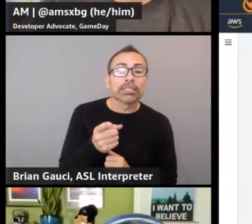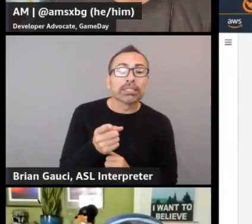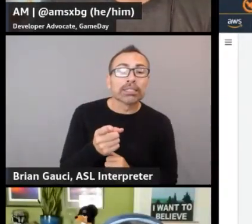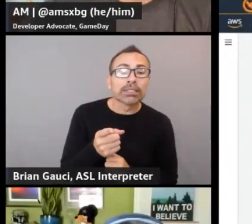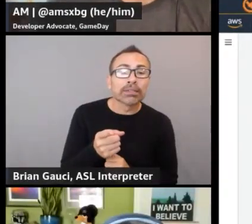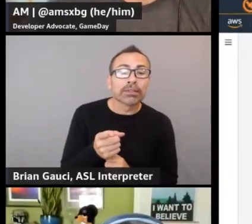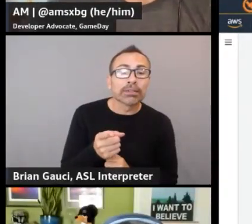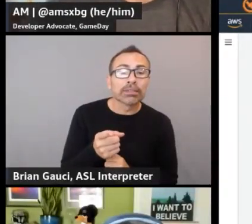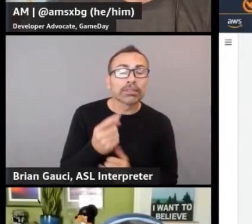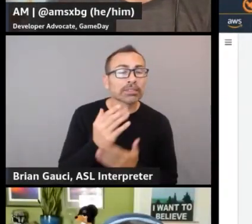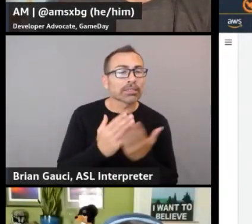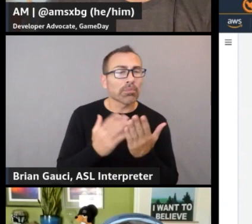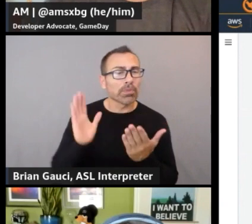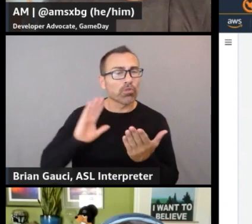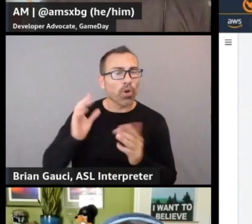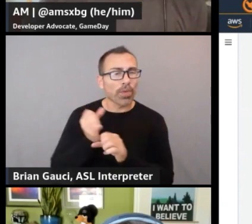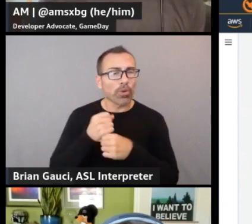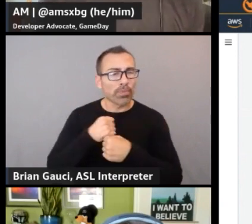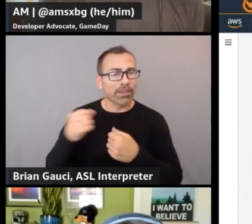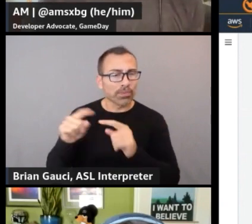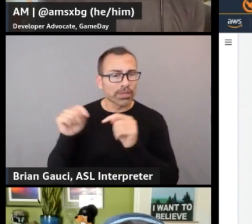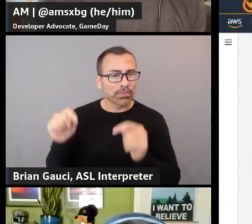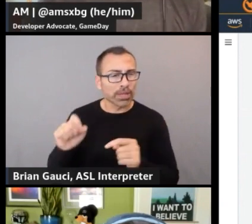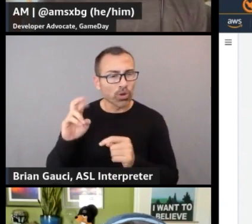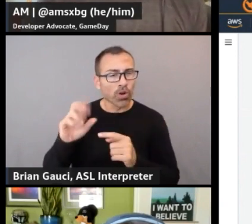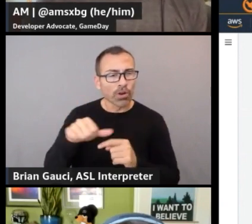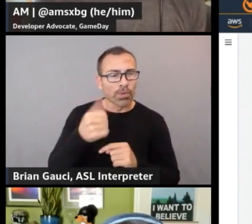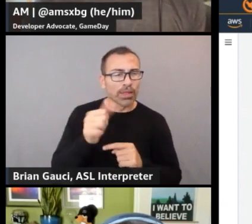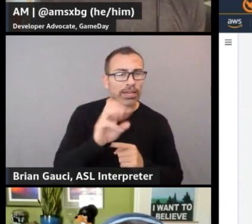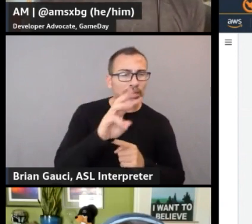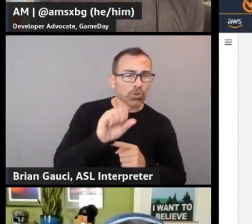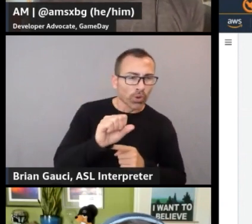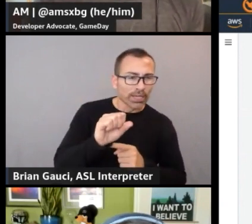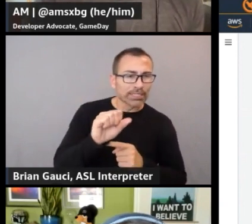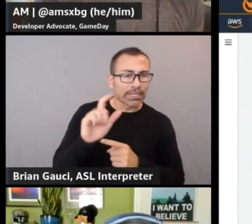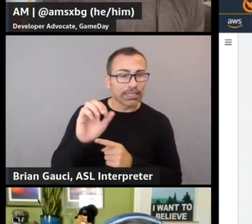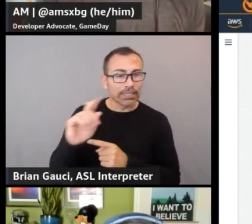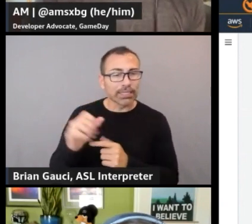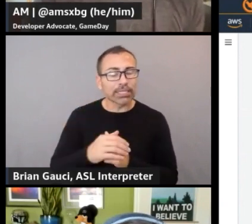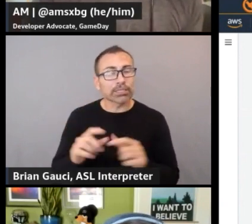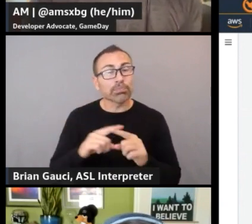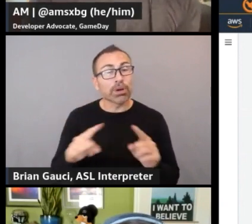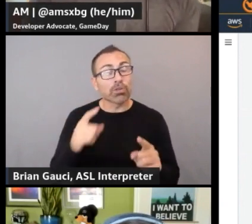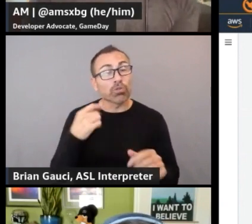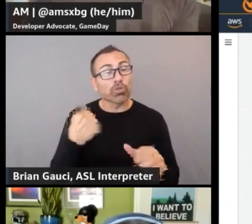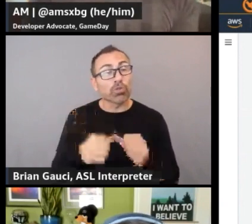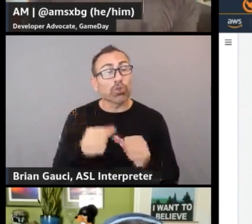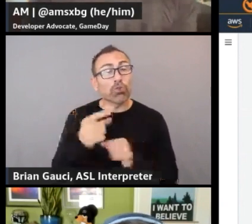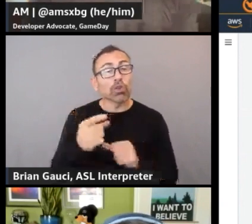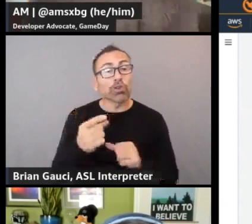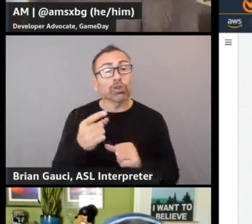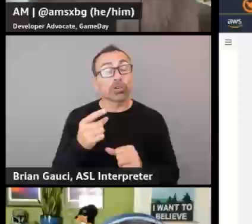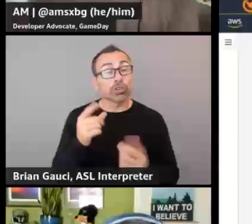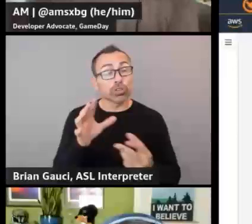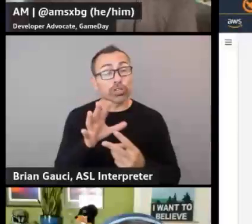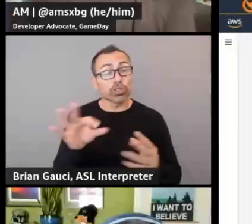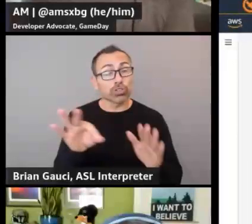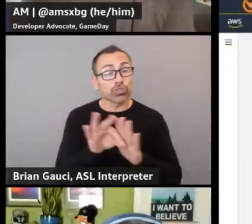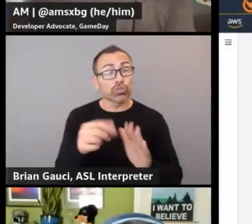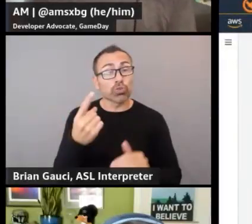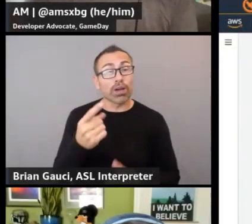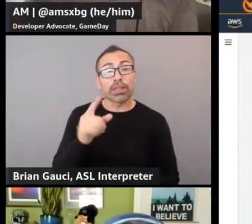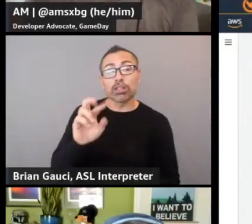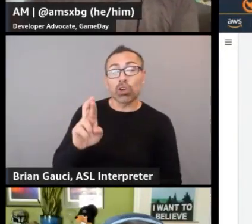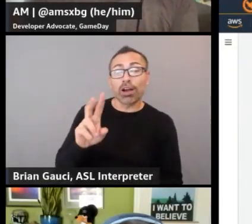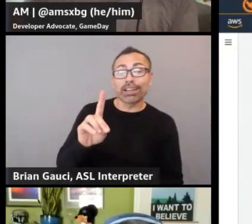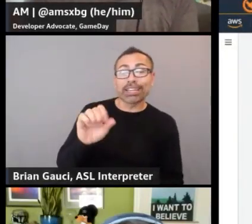from your CloudFormation template, or you might have some from other AWS things that you've created. So just remember that you choose the RDS custom instance SG.